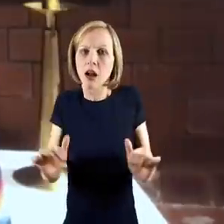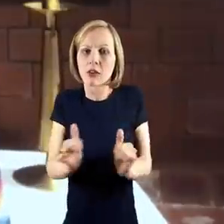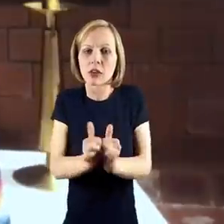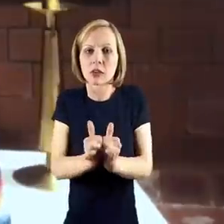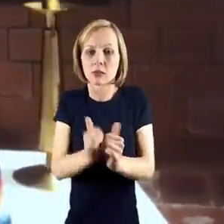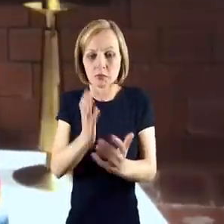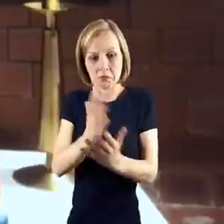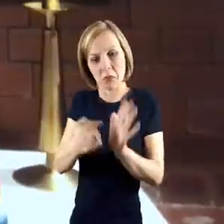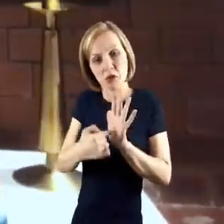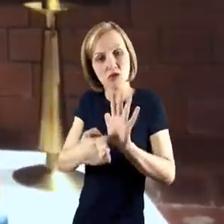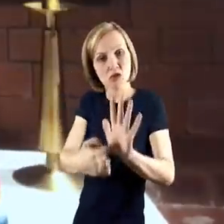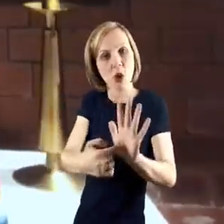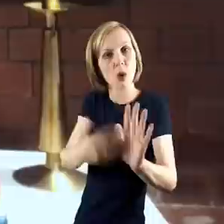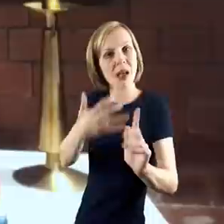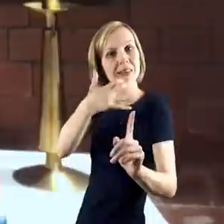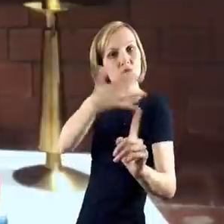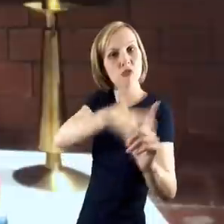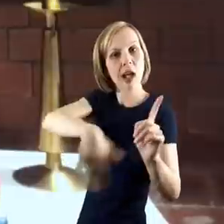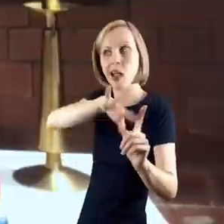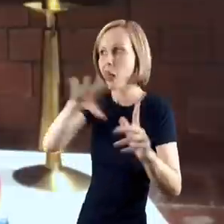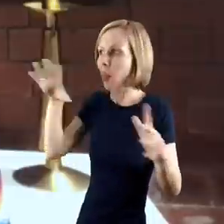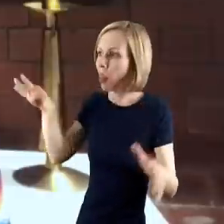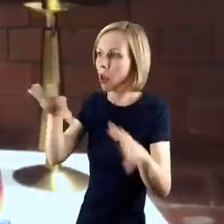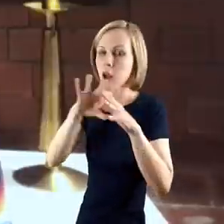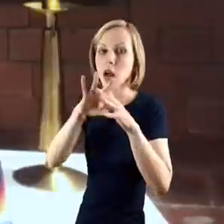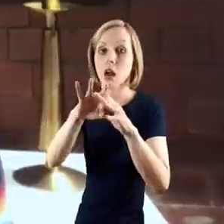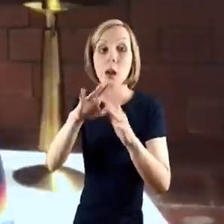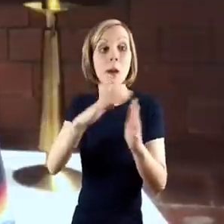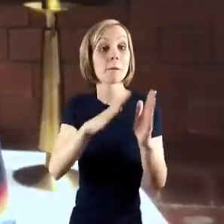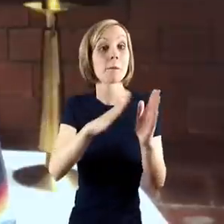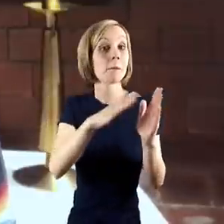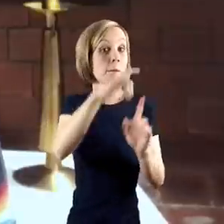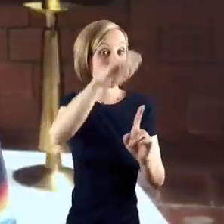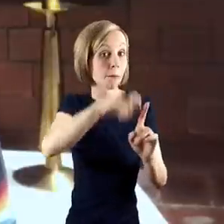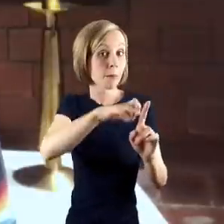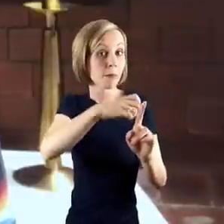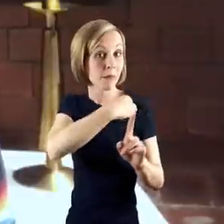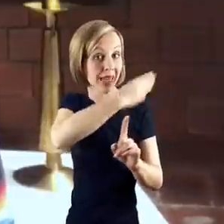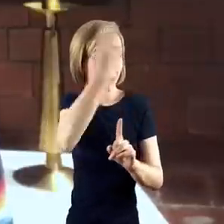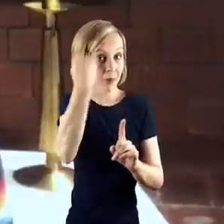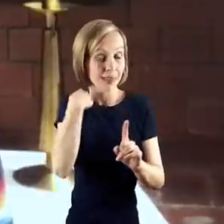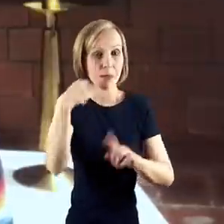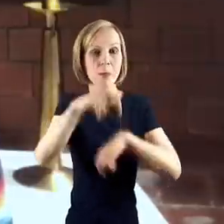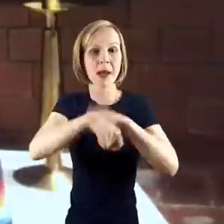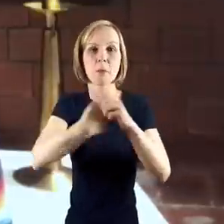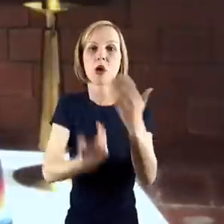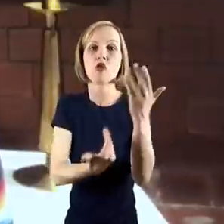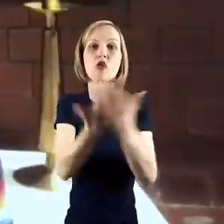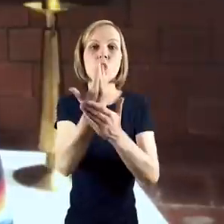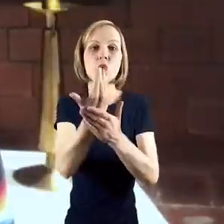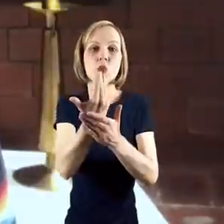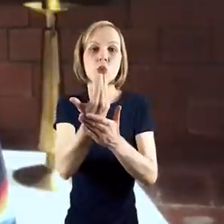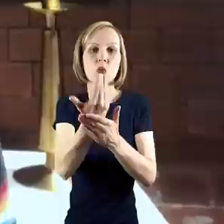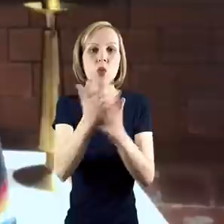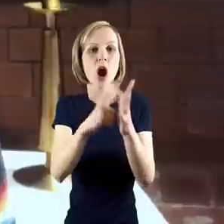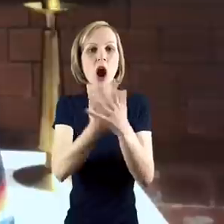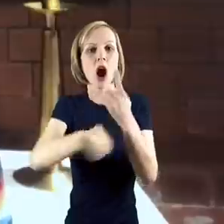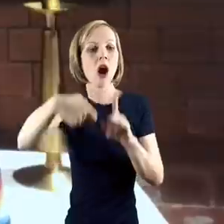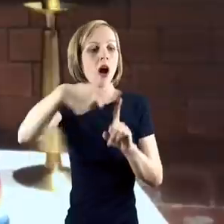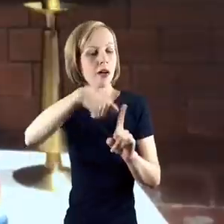wondrously, Mary becomes a new ark, a home for the presence of